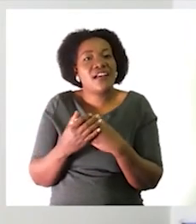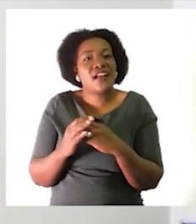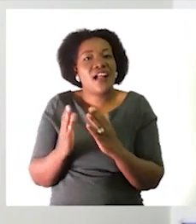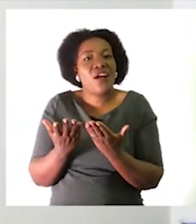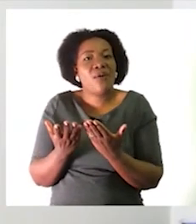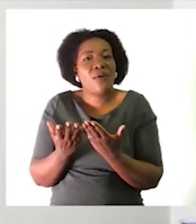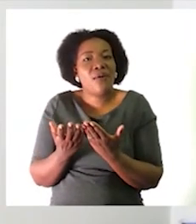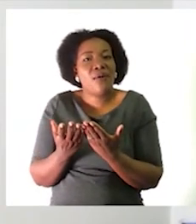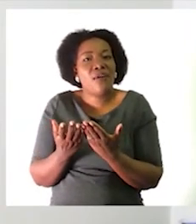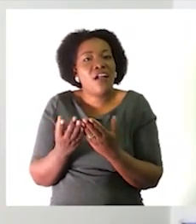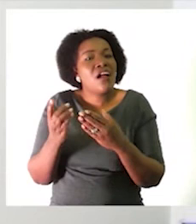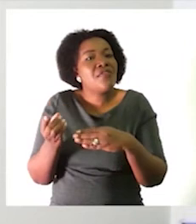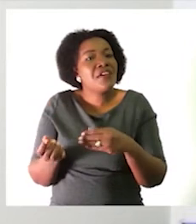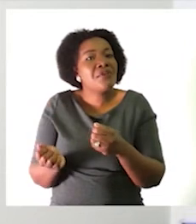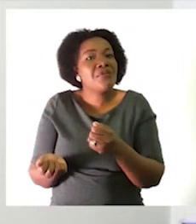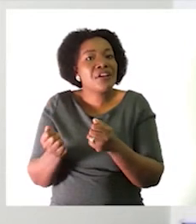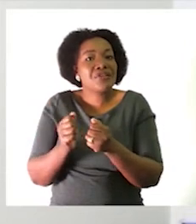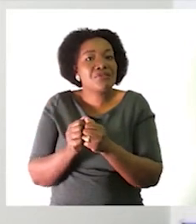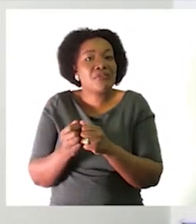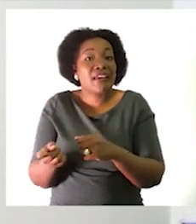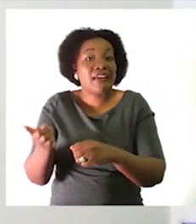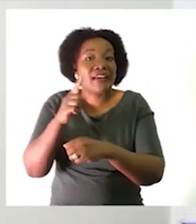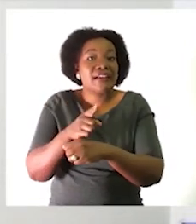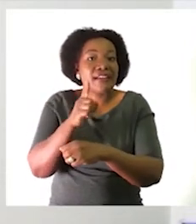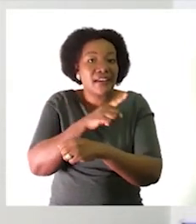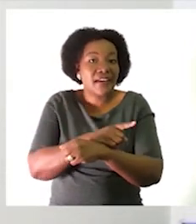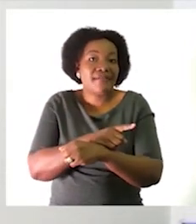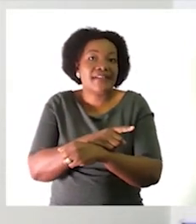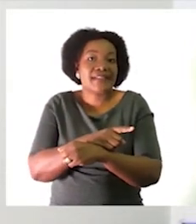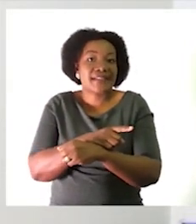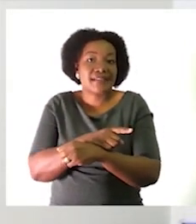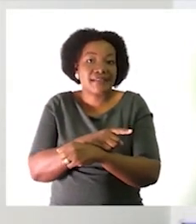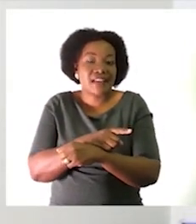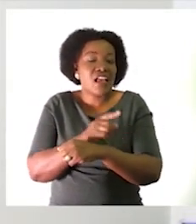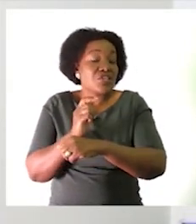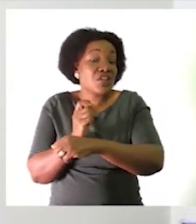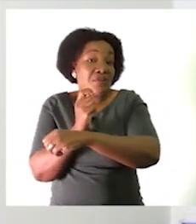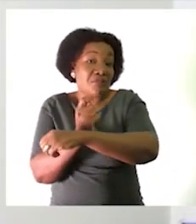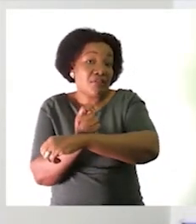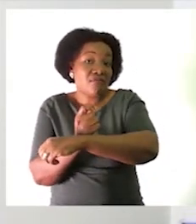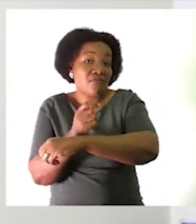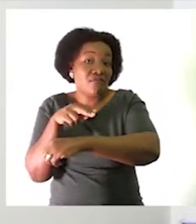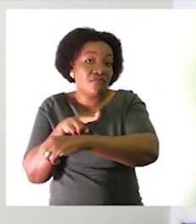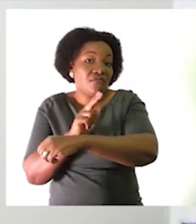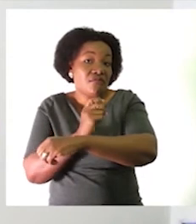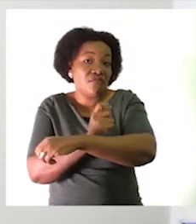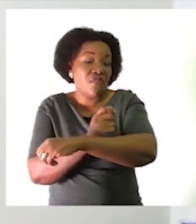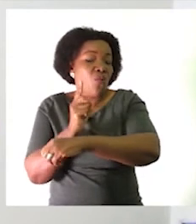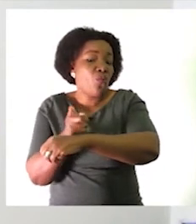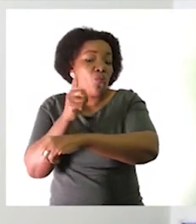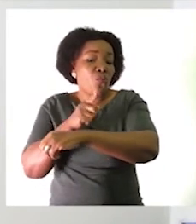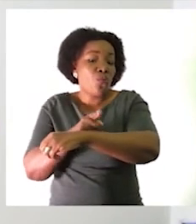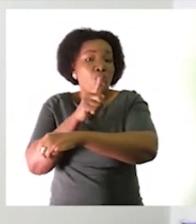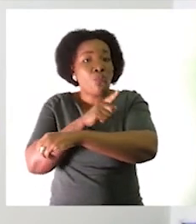Reverse it. Reverse it, very good. Then we jump the tens and the units, and then you put the comma here.